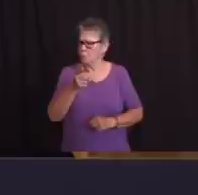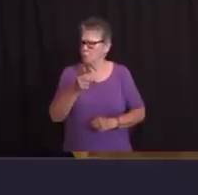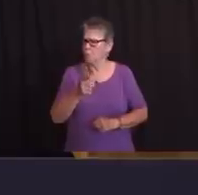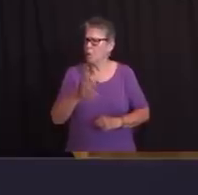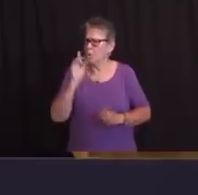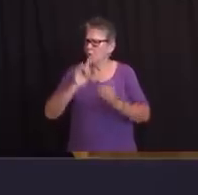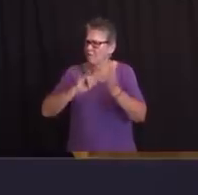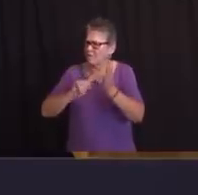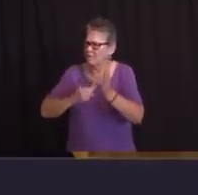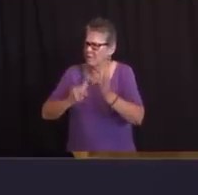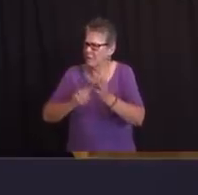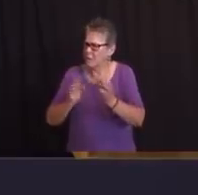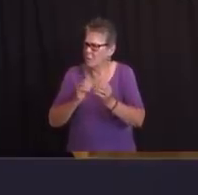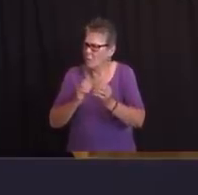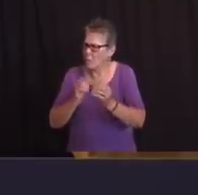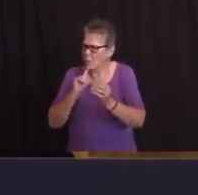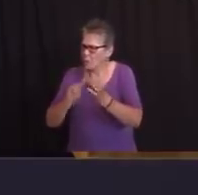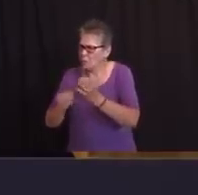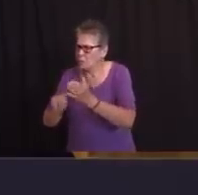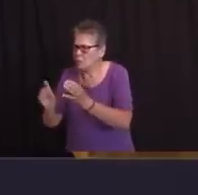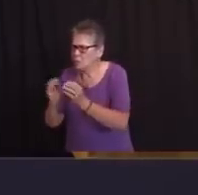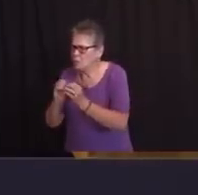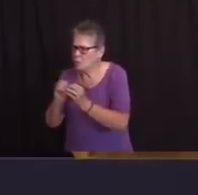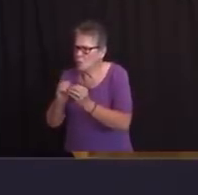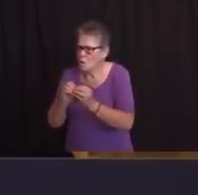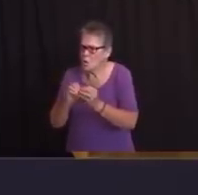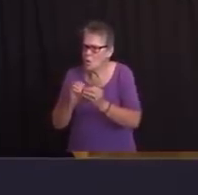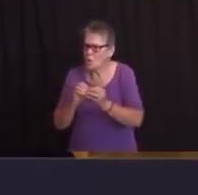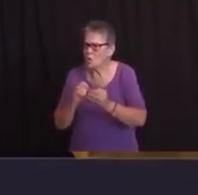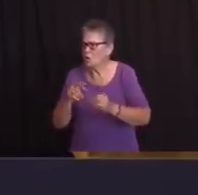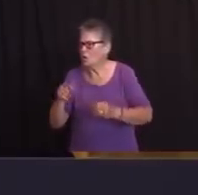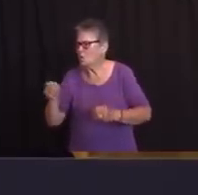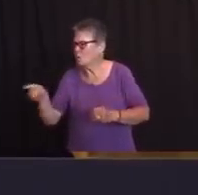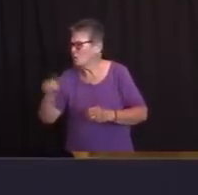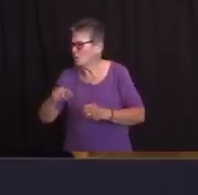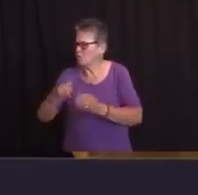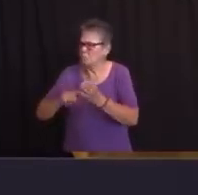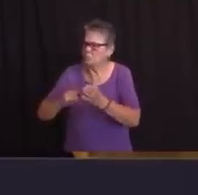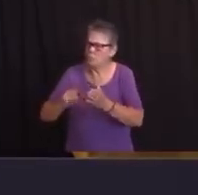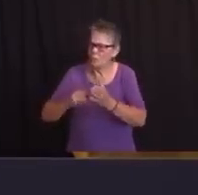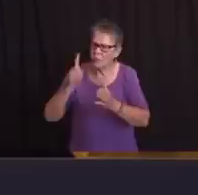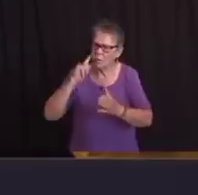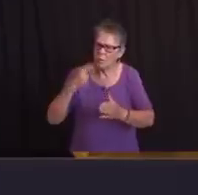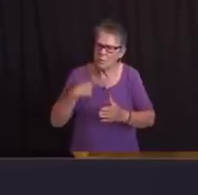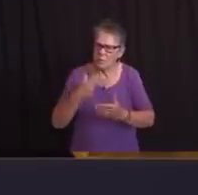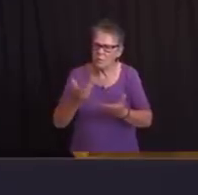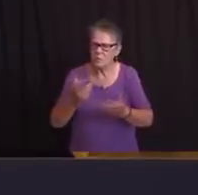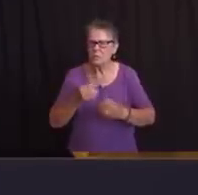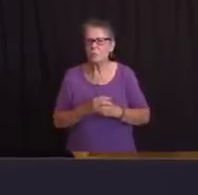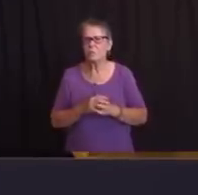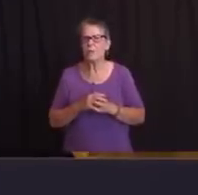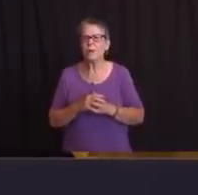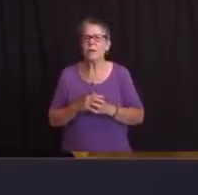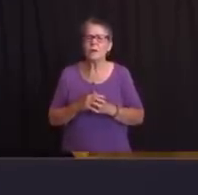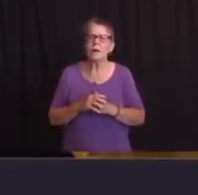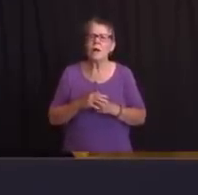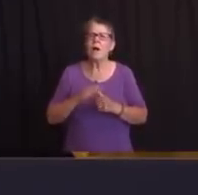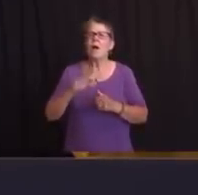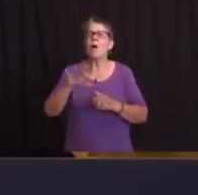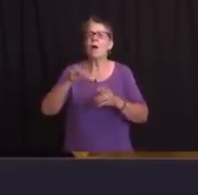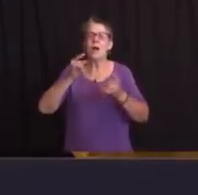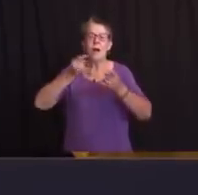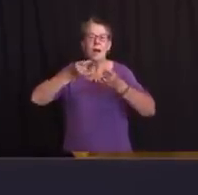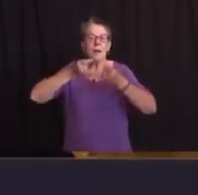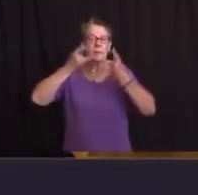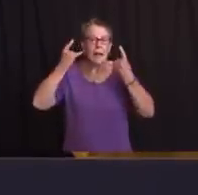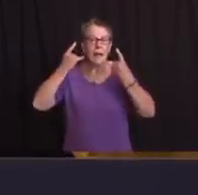numbers. I'm going backward. Not sure why, but I am. Masks indoors. I don't know how you all feel.